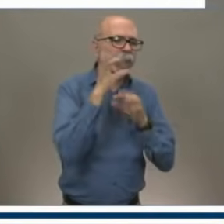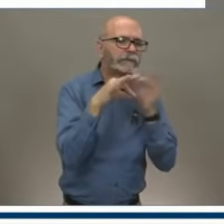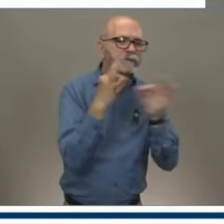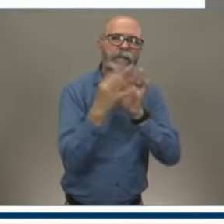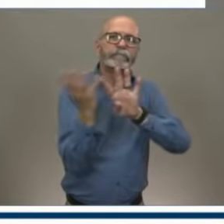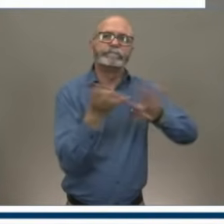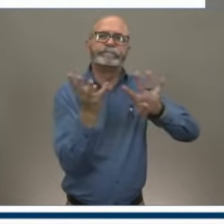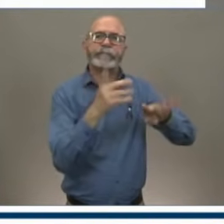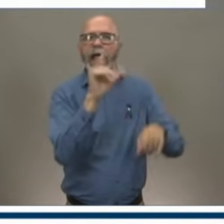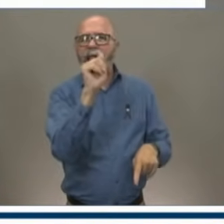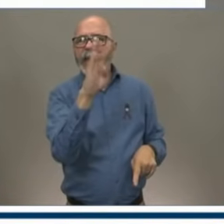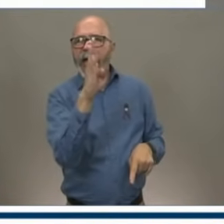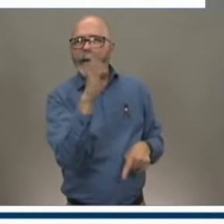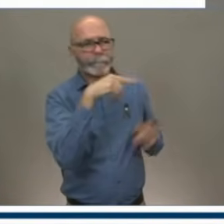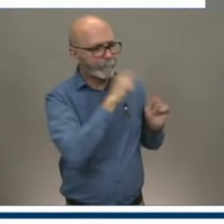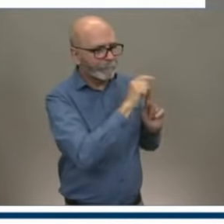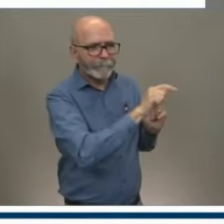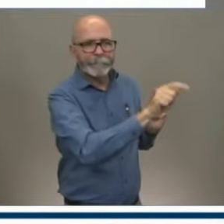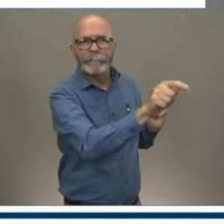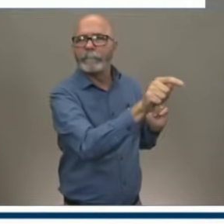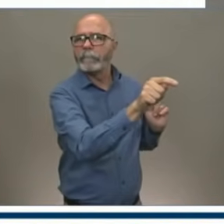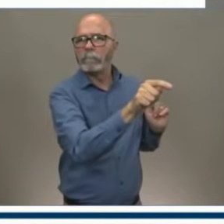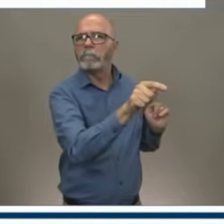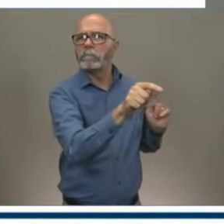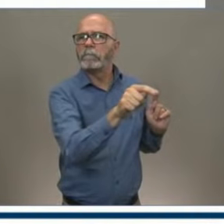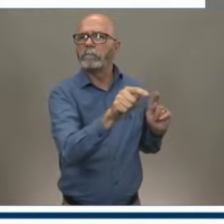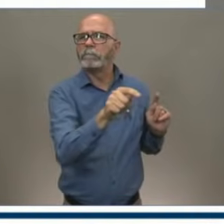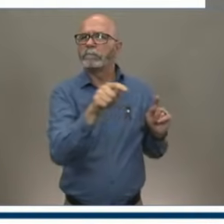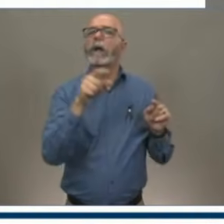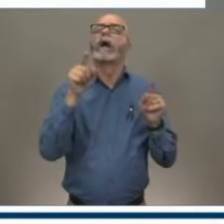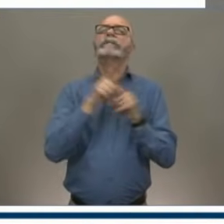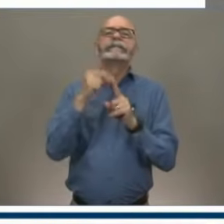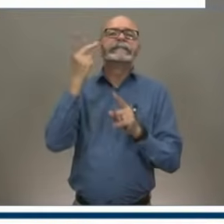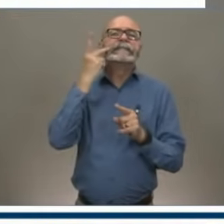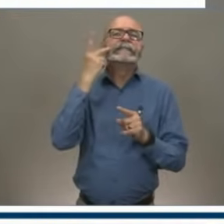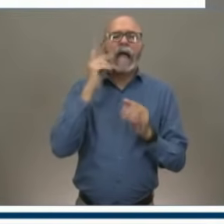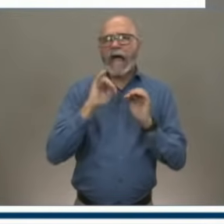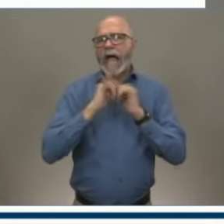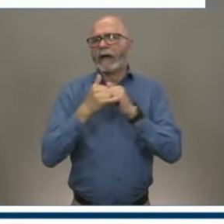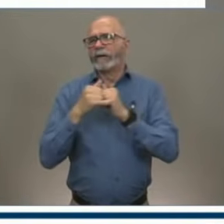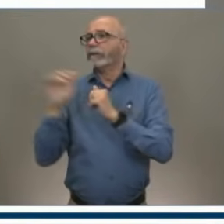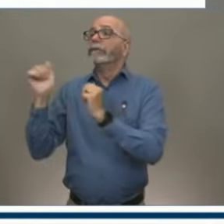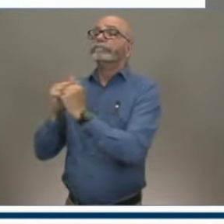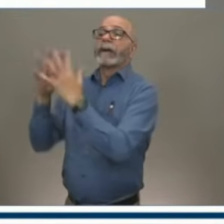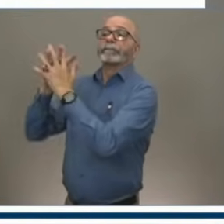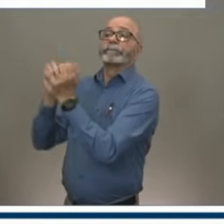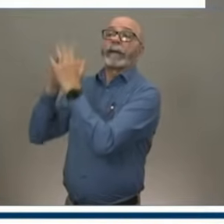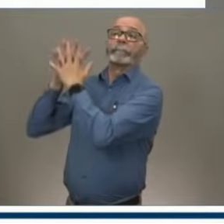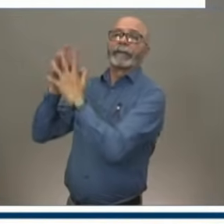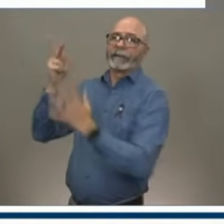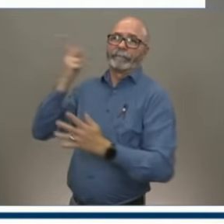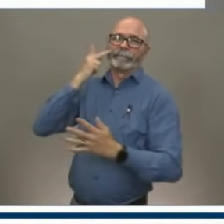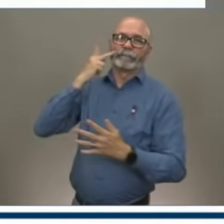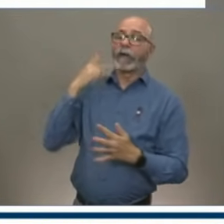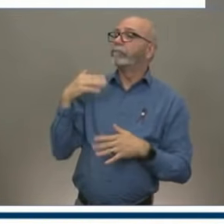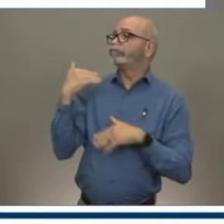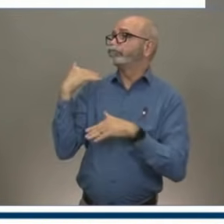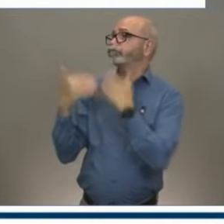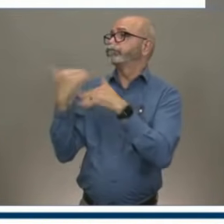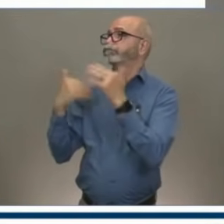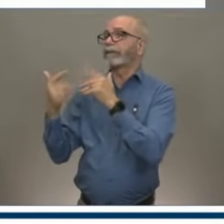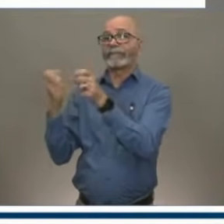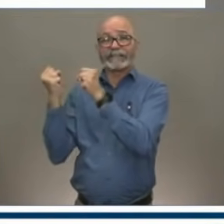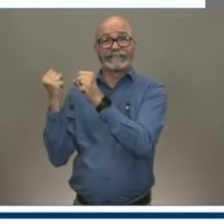looking at how we potentially can continue the pop-up sites that that use the rapid tests. They have been a